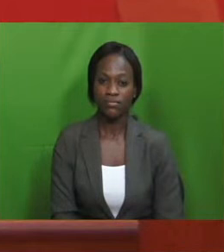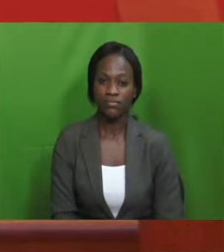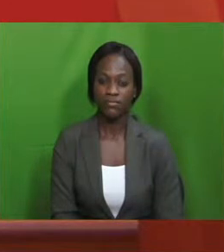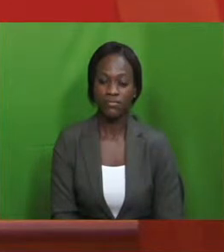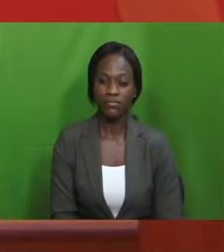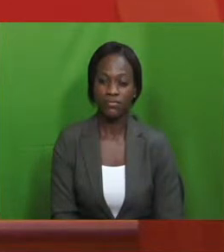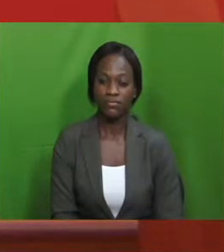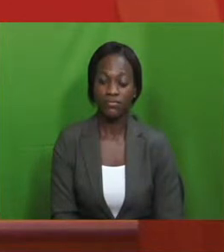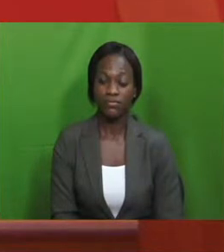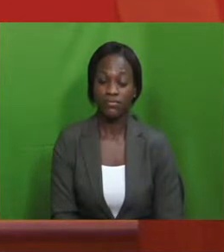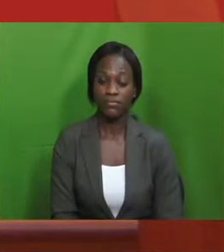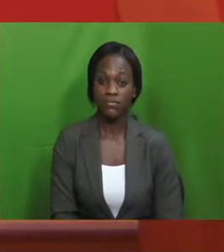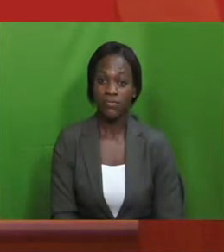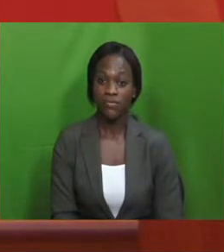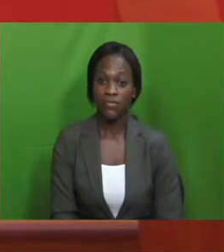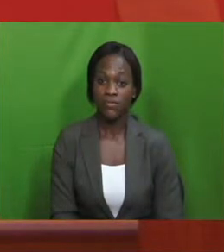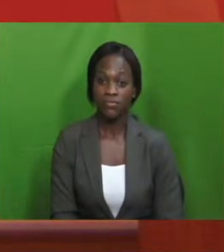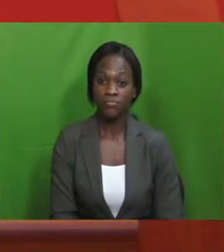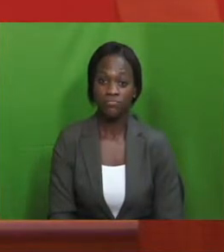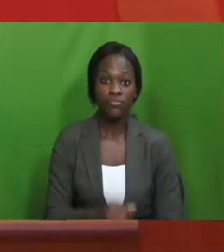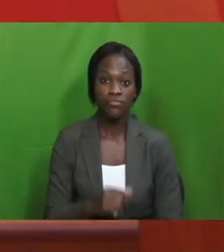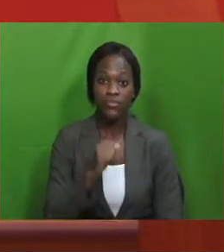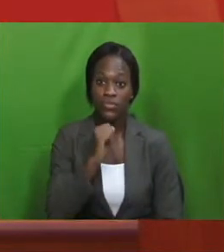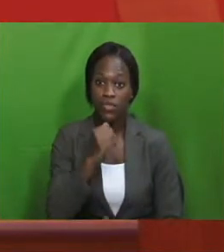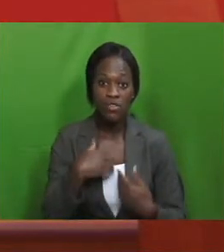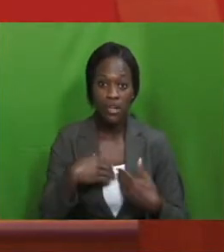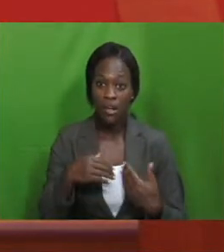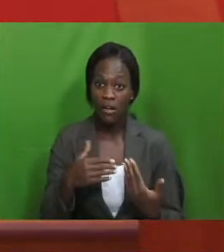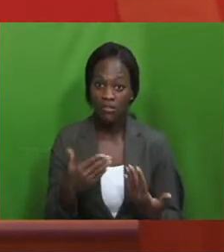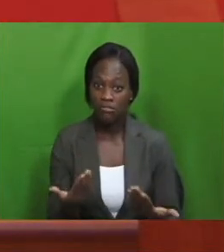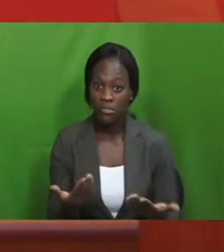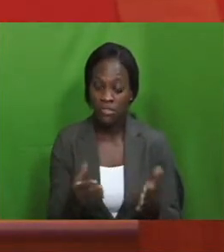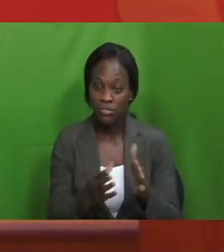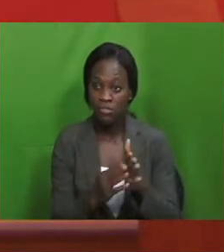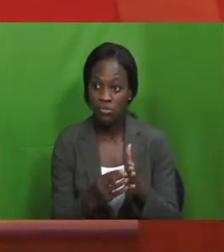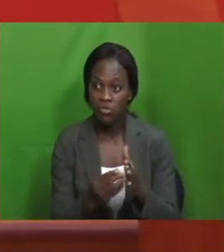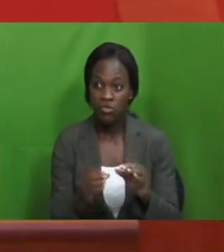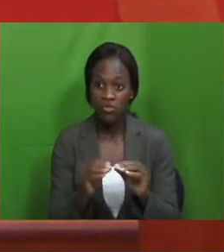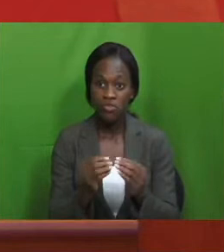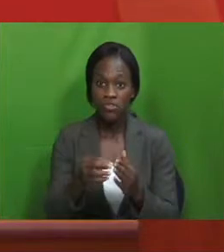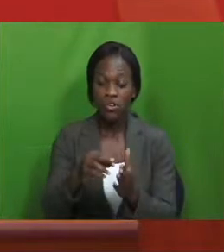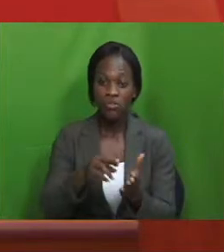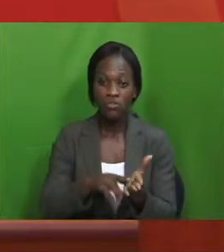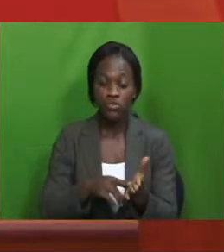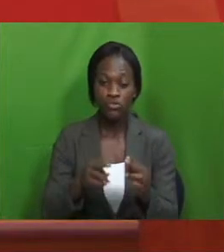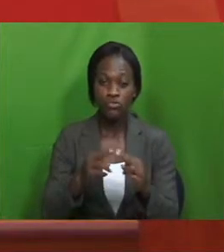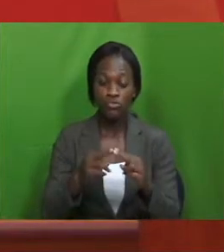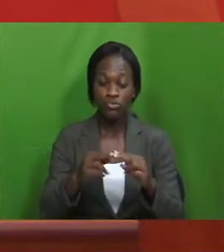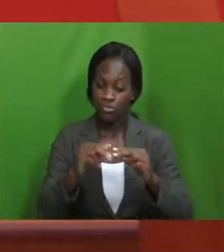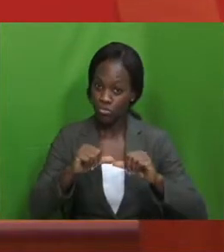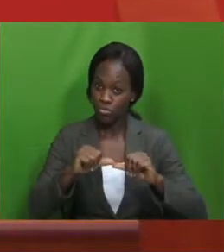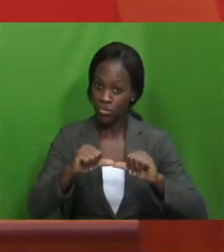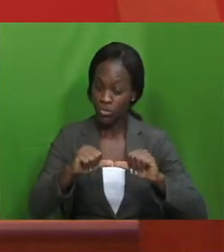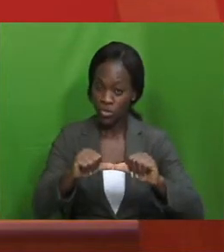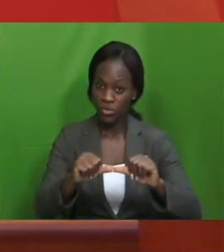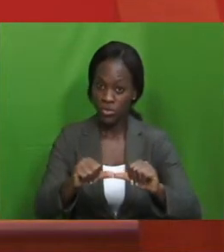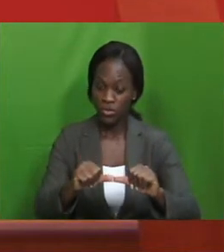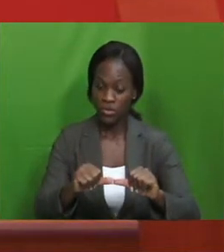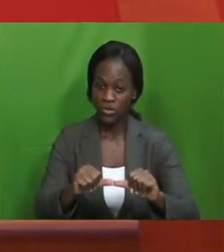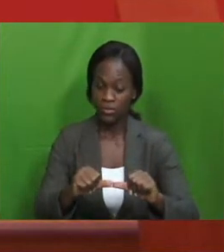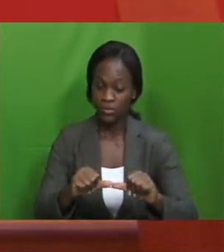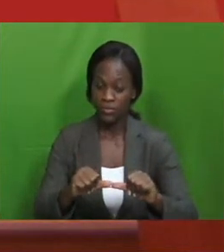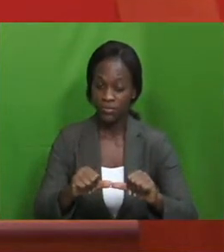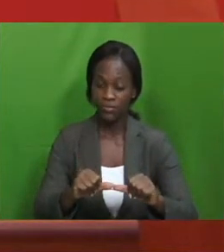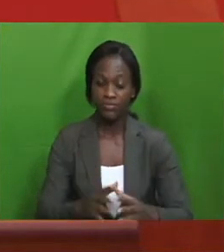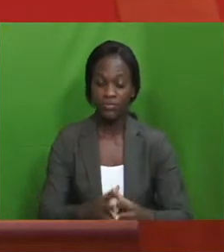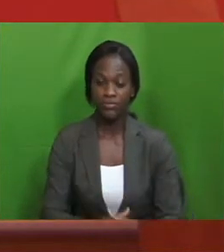I don't have any copy of official reports, and so we'll move on to,